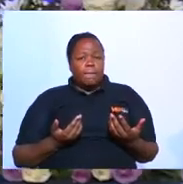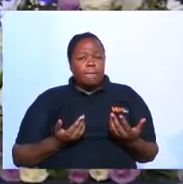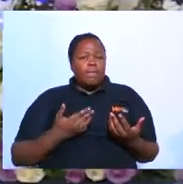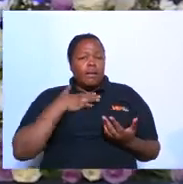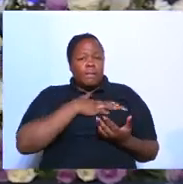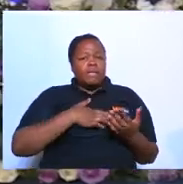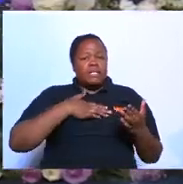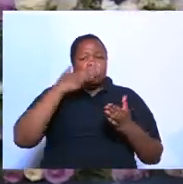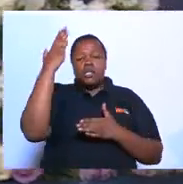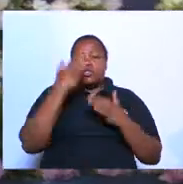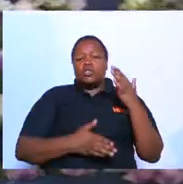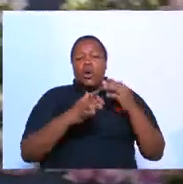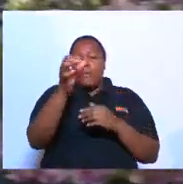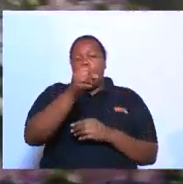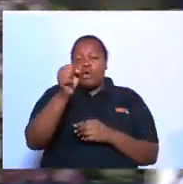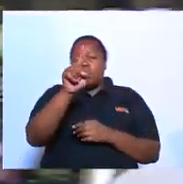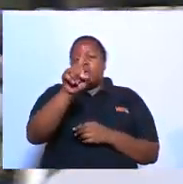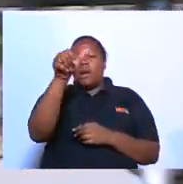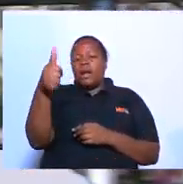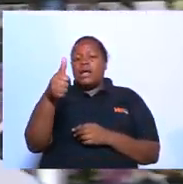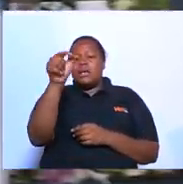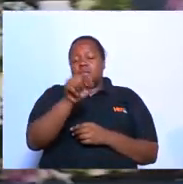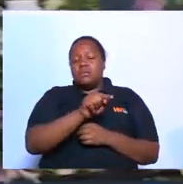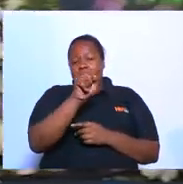stop holding grudges